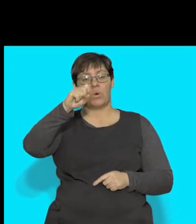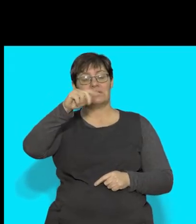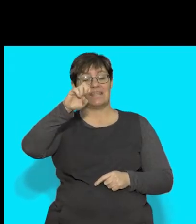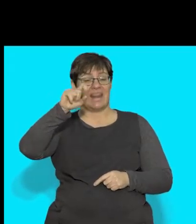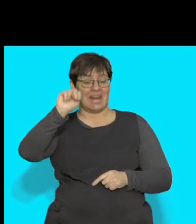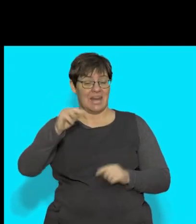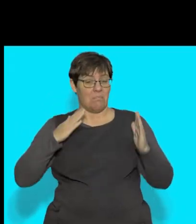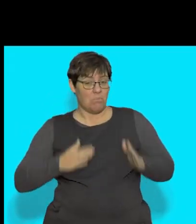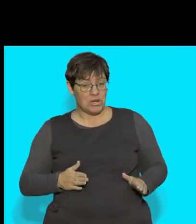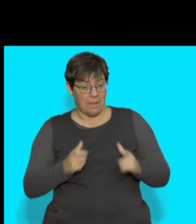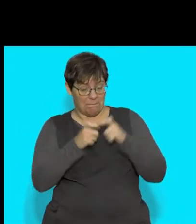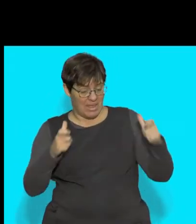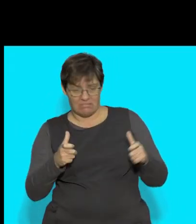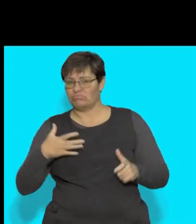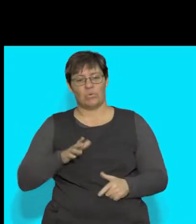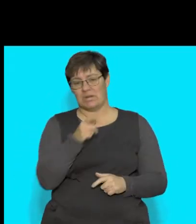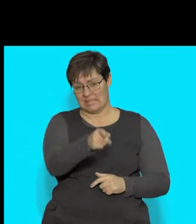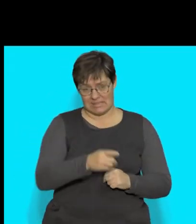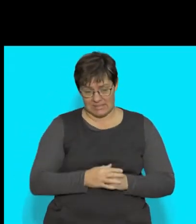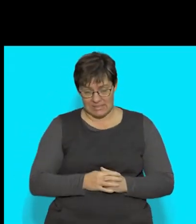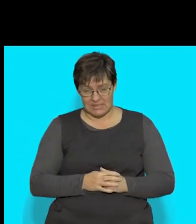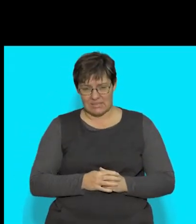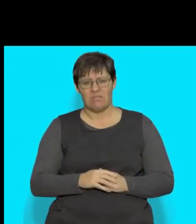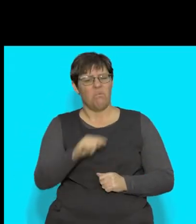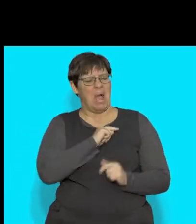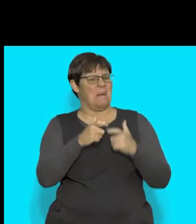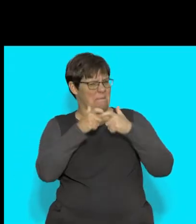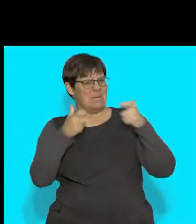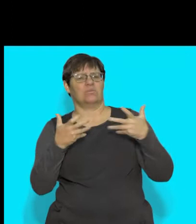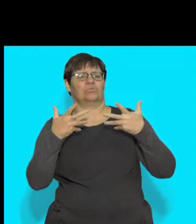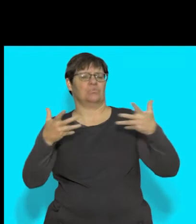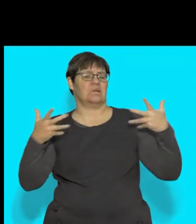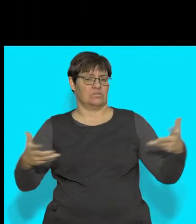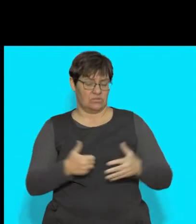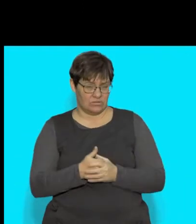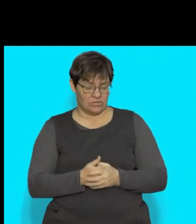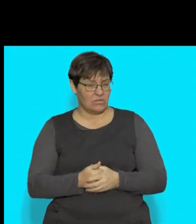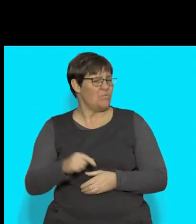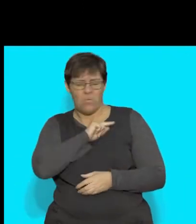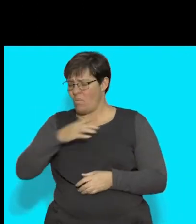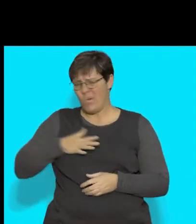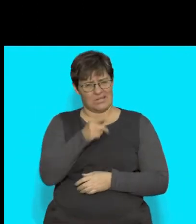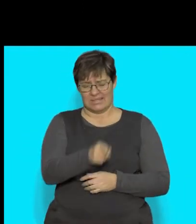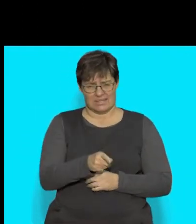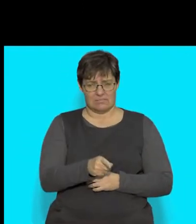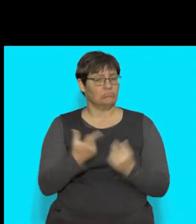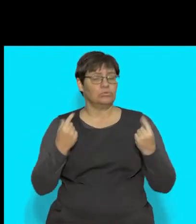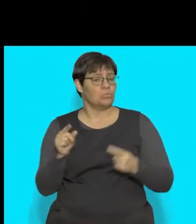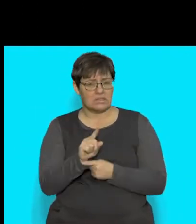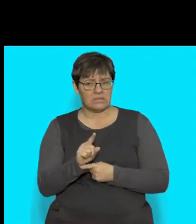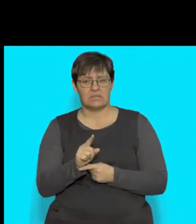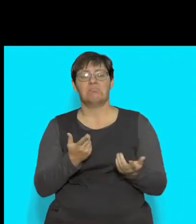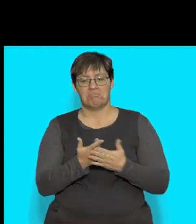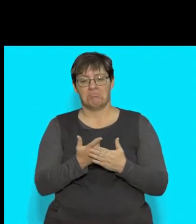don't want are big protein bodies, right? We don't want those. They are too big.